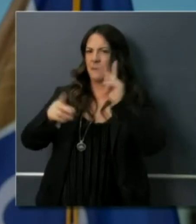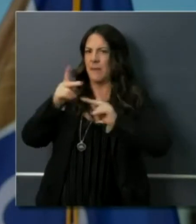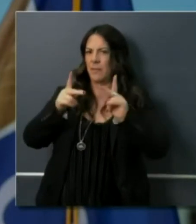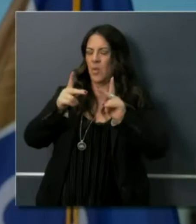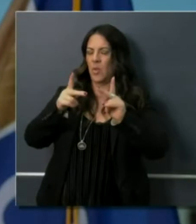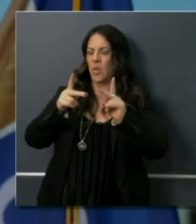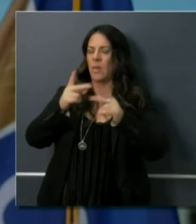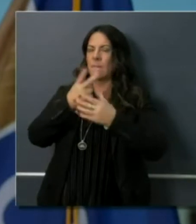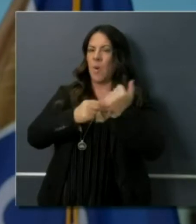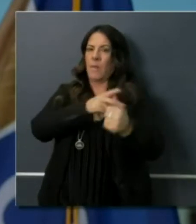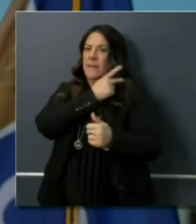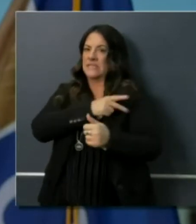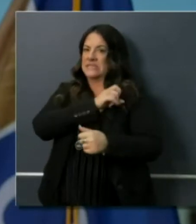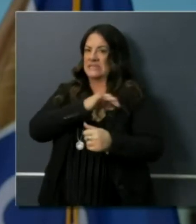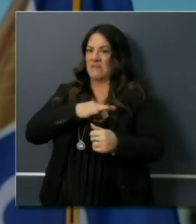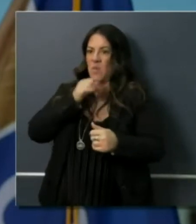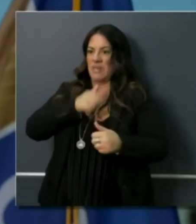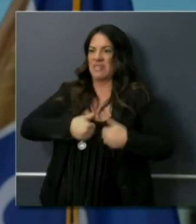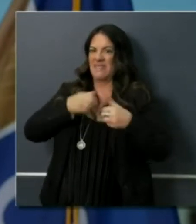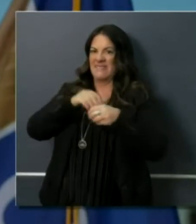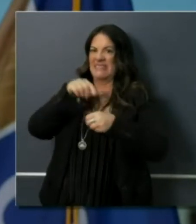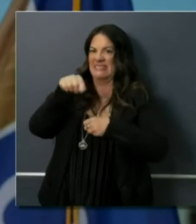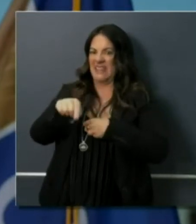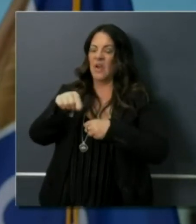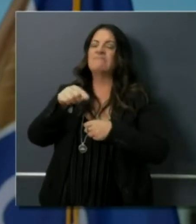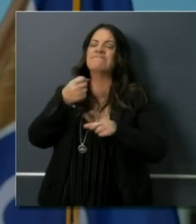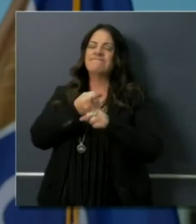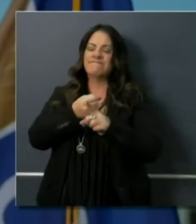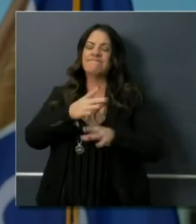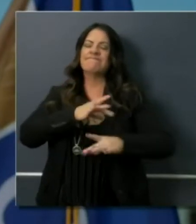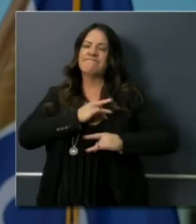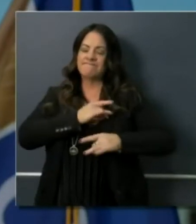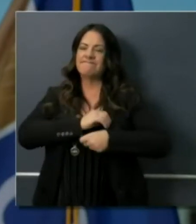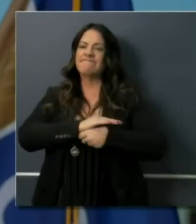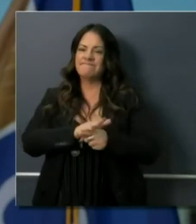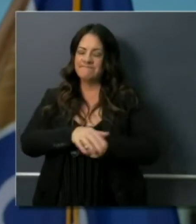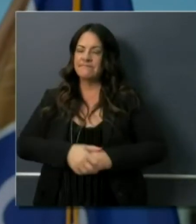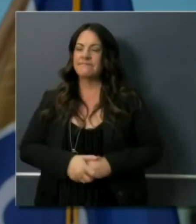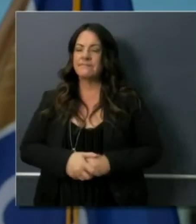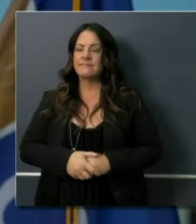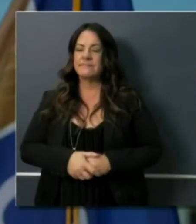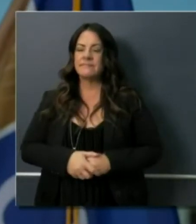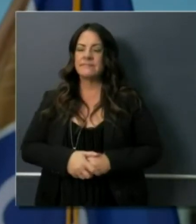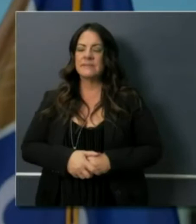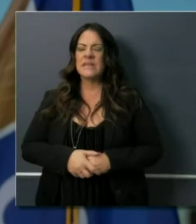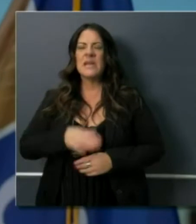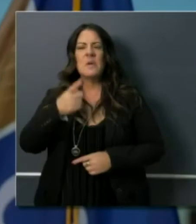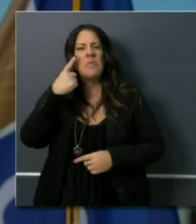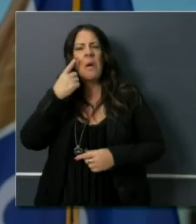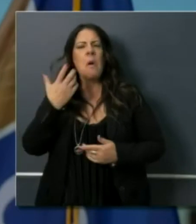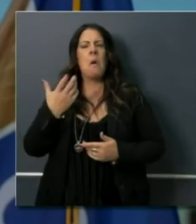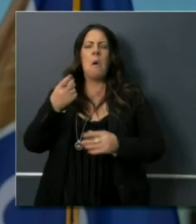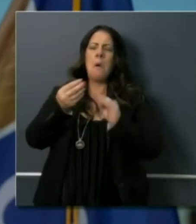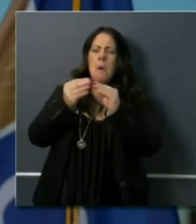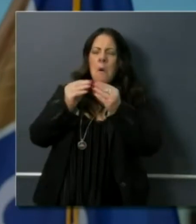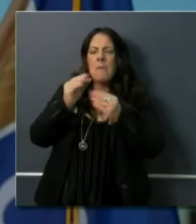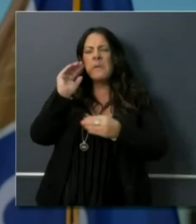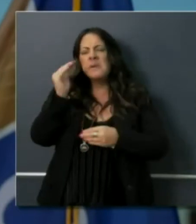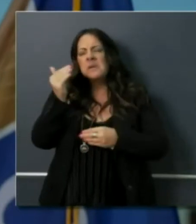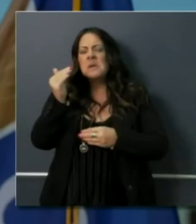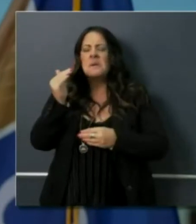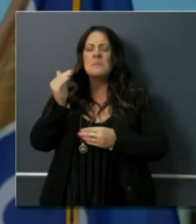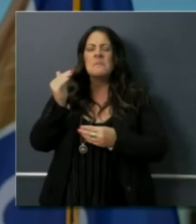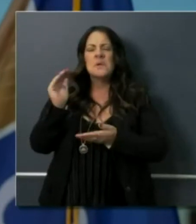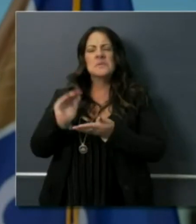and staff are currently infected. Now, you may consider those numbers and say, well, that sounds relatively